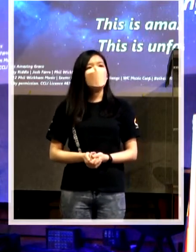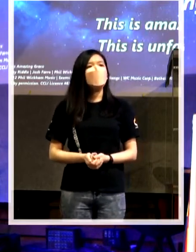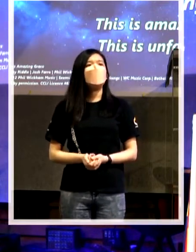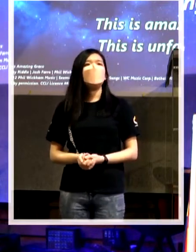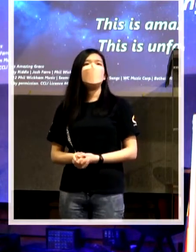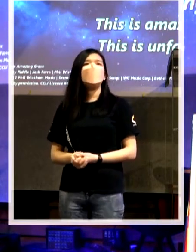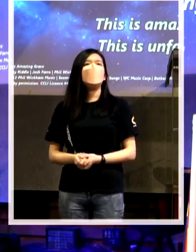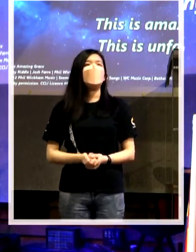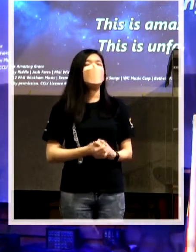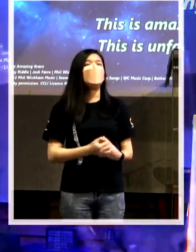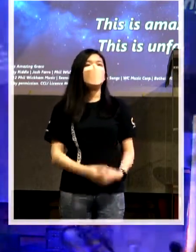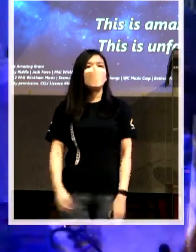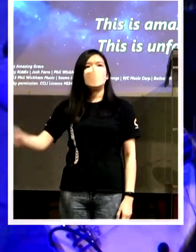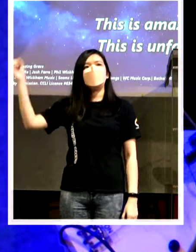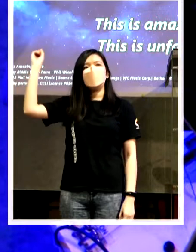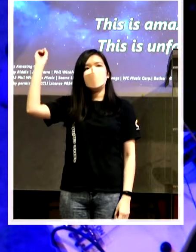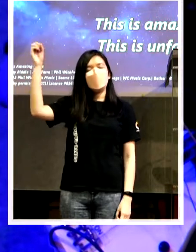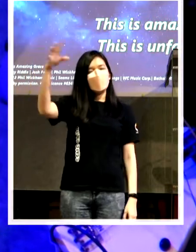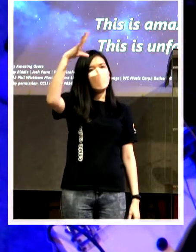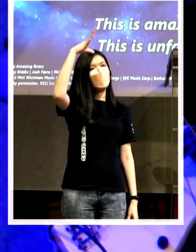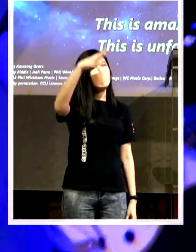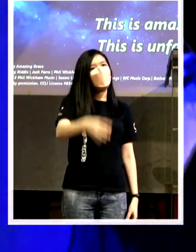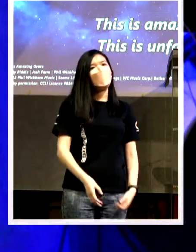things. This is amazing